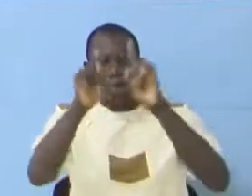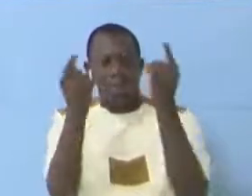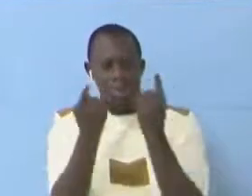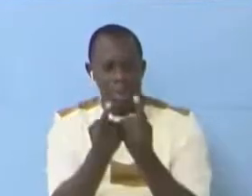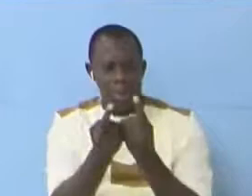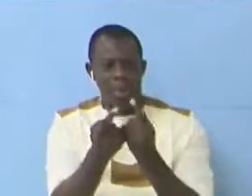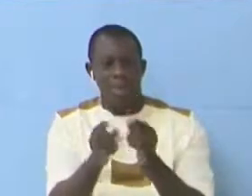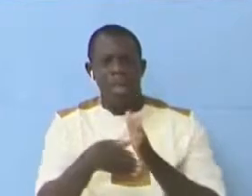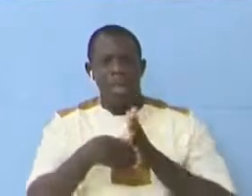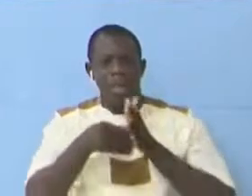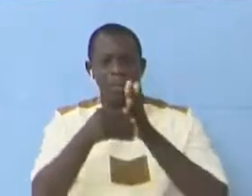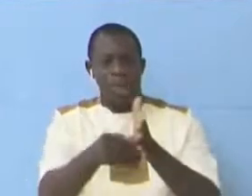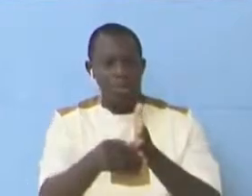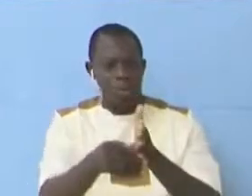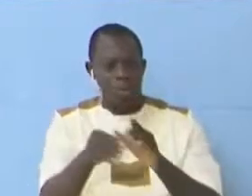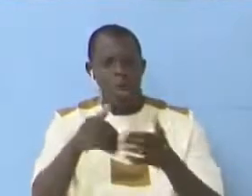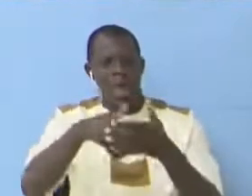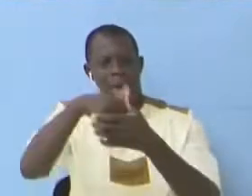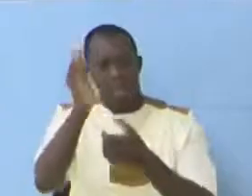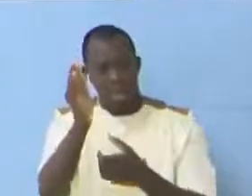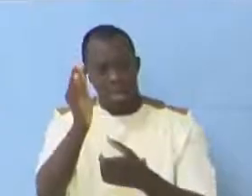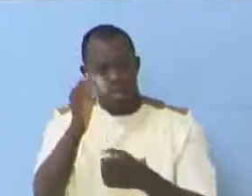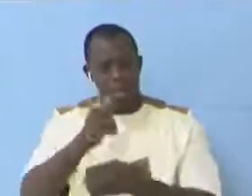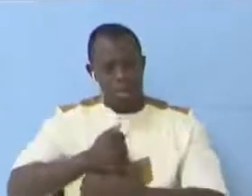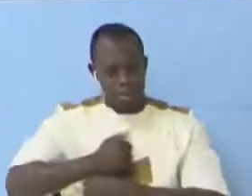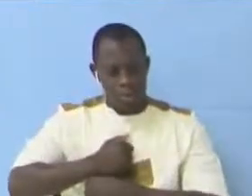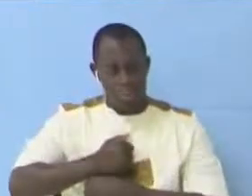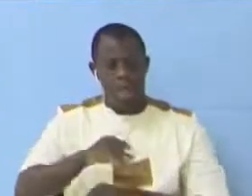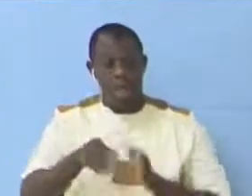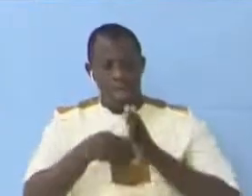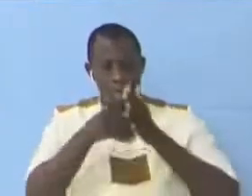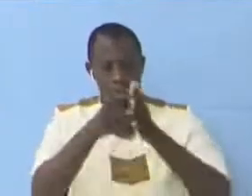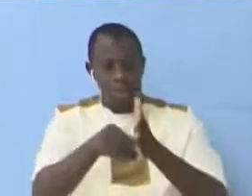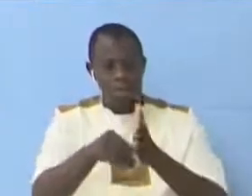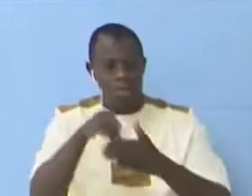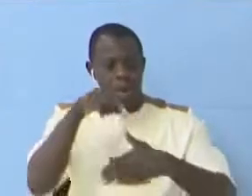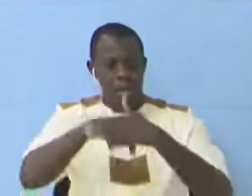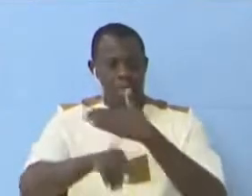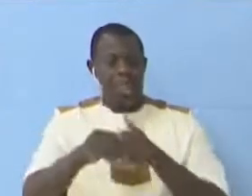External were all arrested. All of them were arrested.